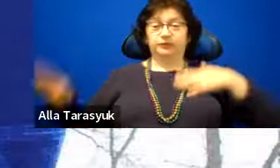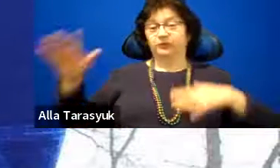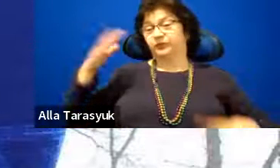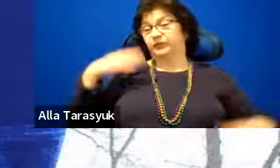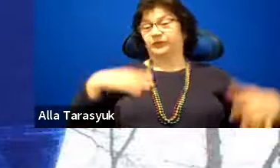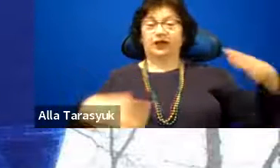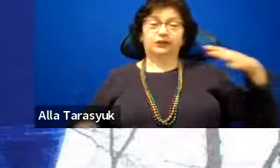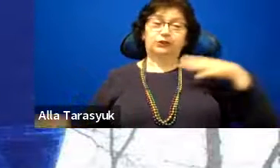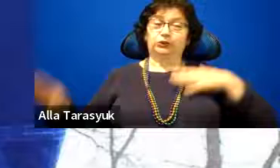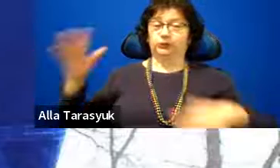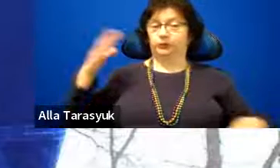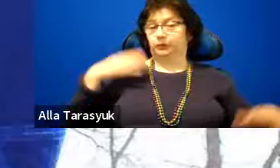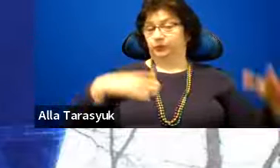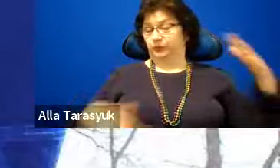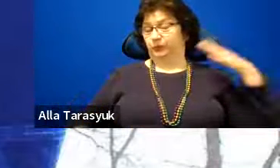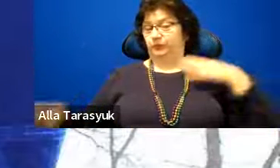Costume.